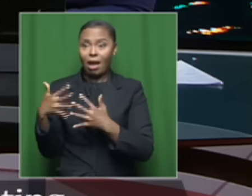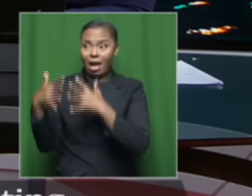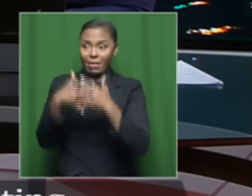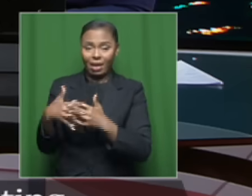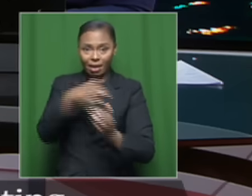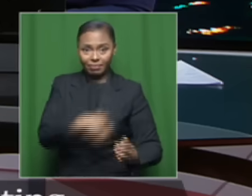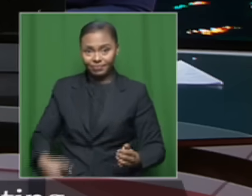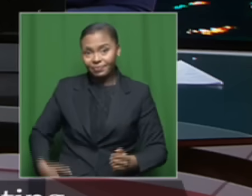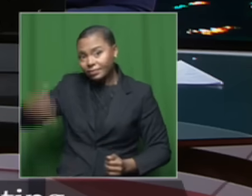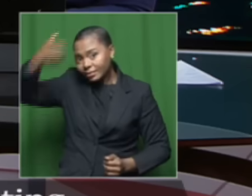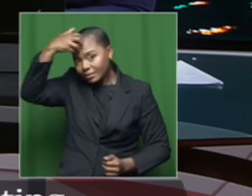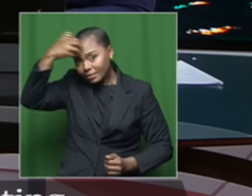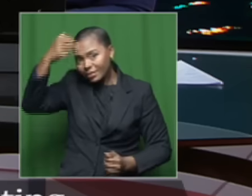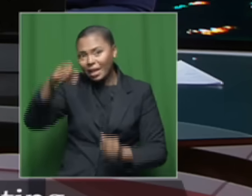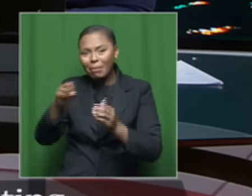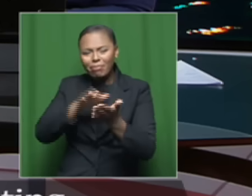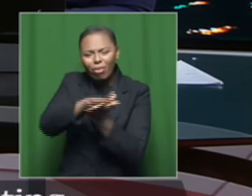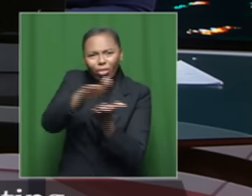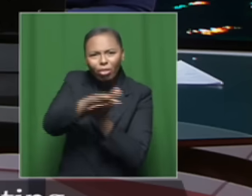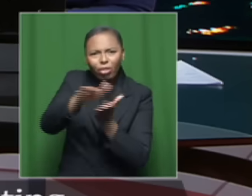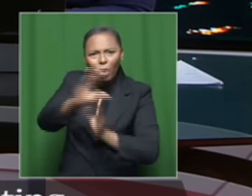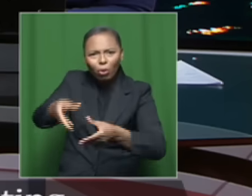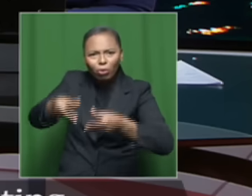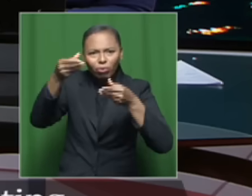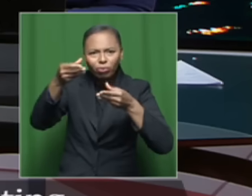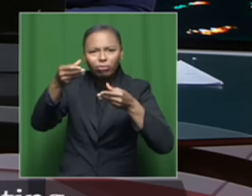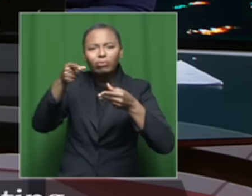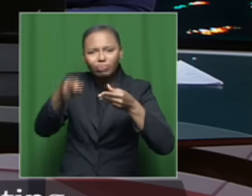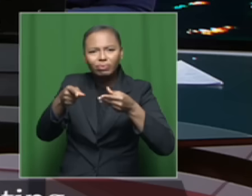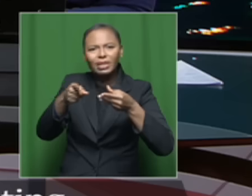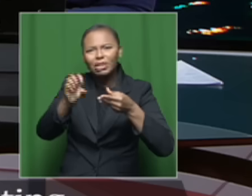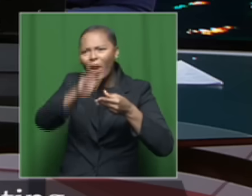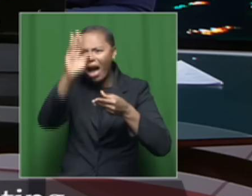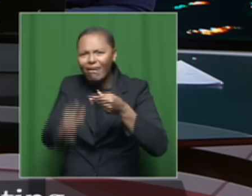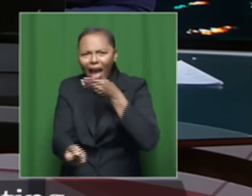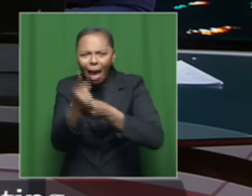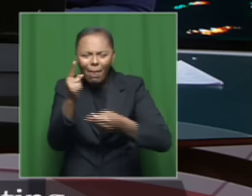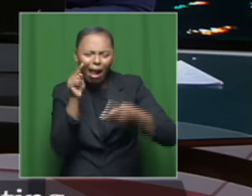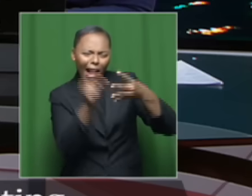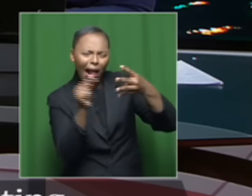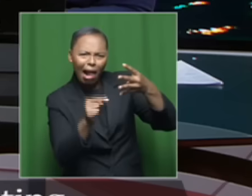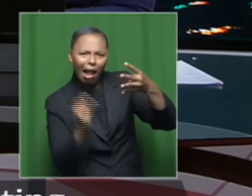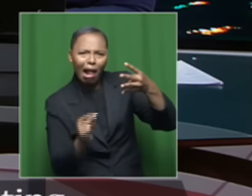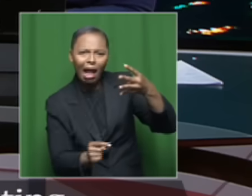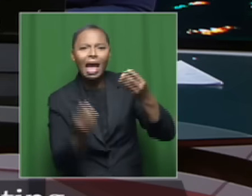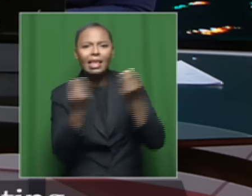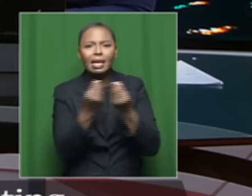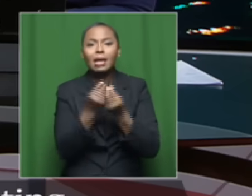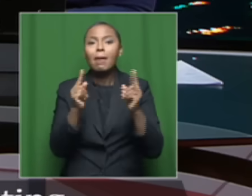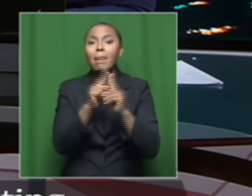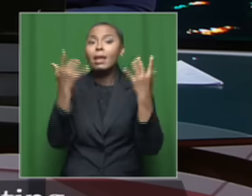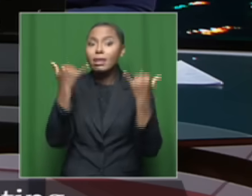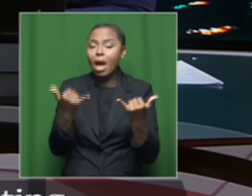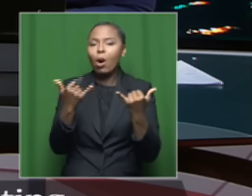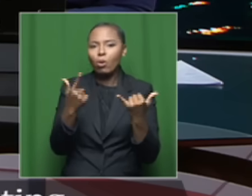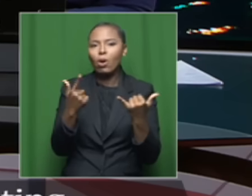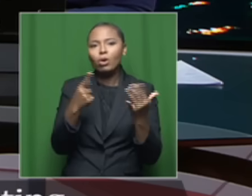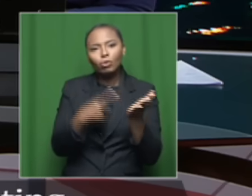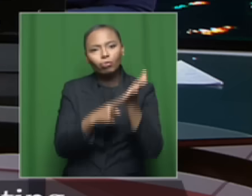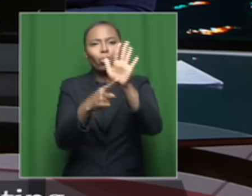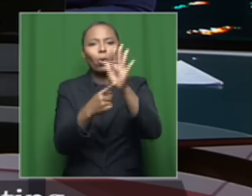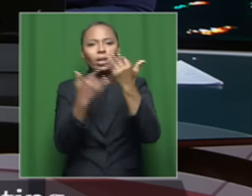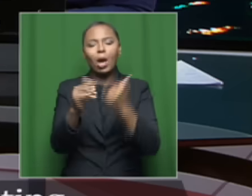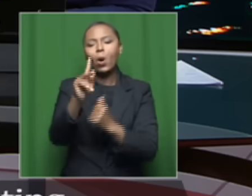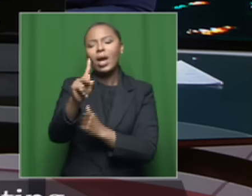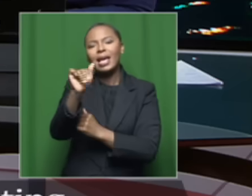would have even thought at that moment that South Africa would have come in handy with some of these statistics. But let's wrap this for you and bring in Kate Fisher. Kate,